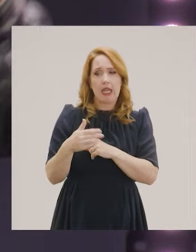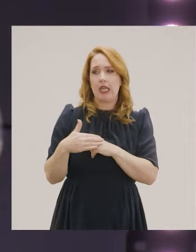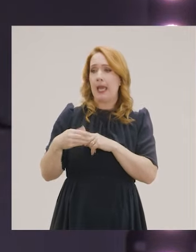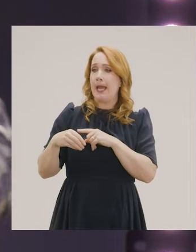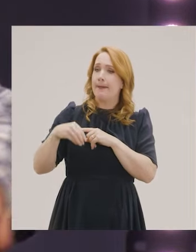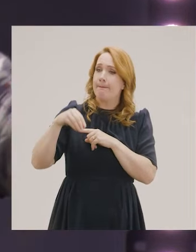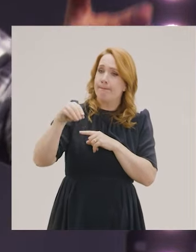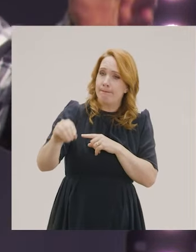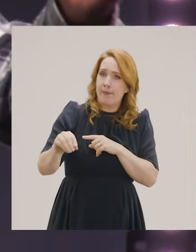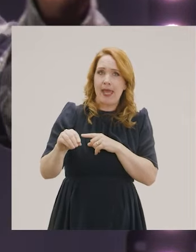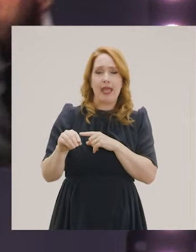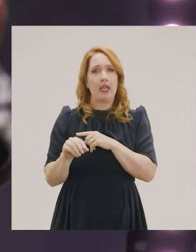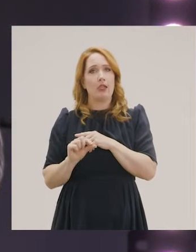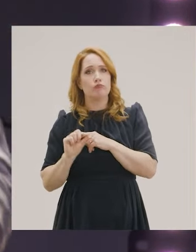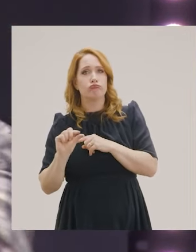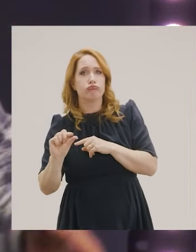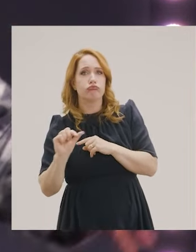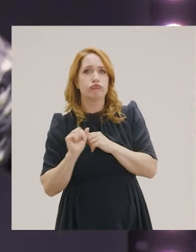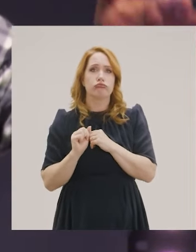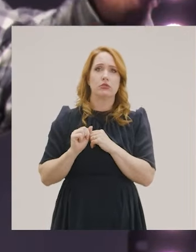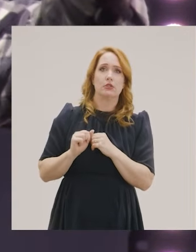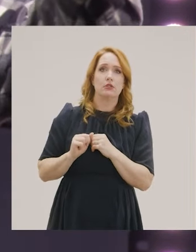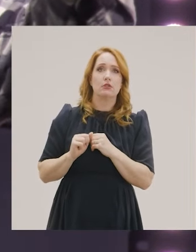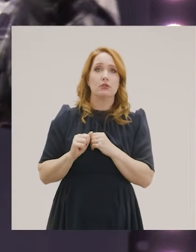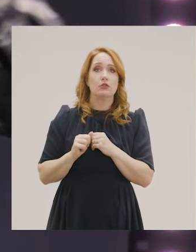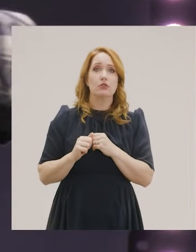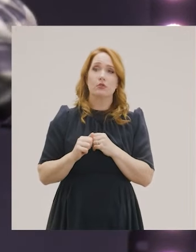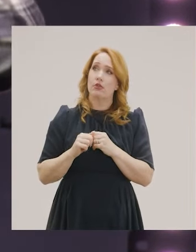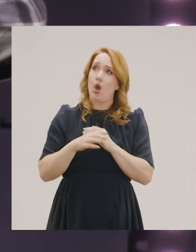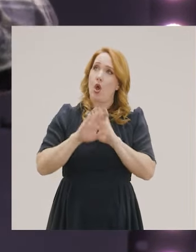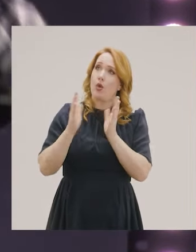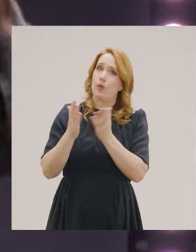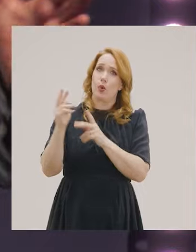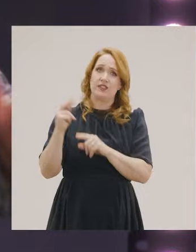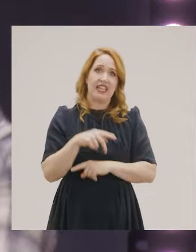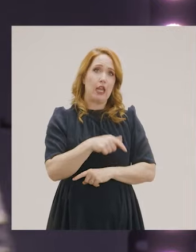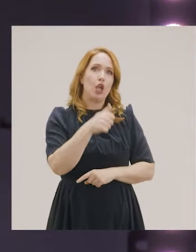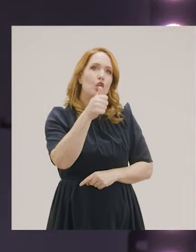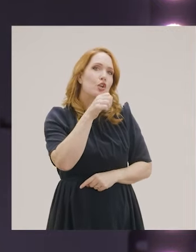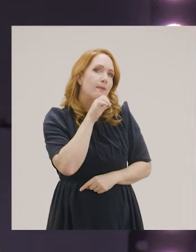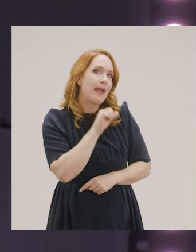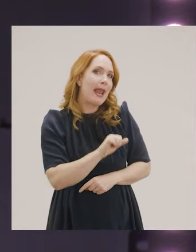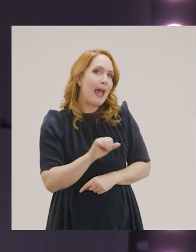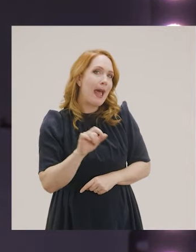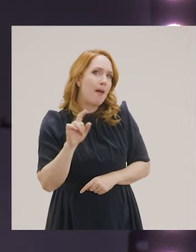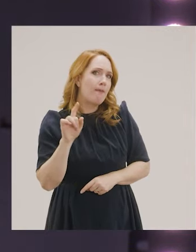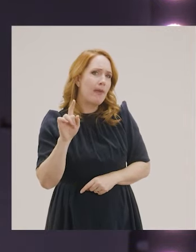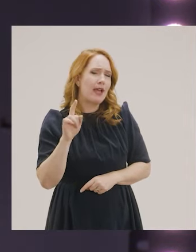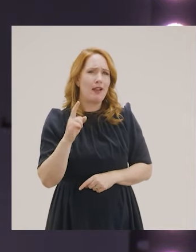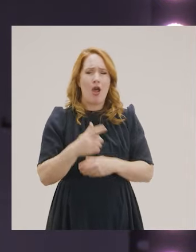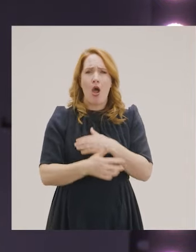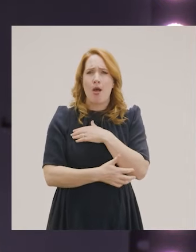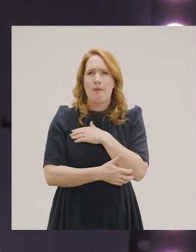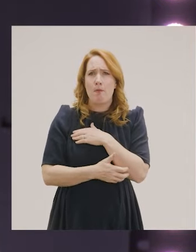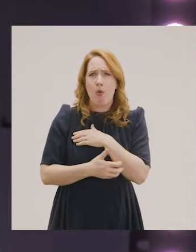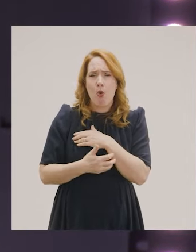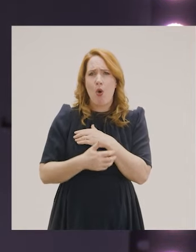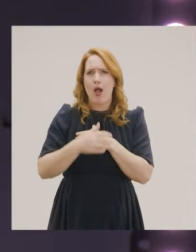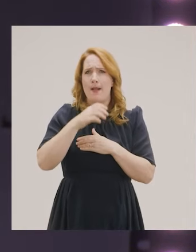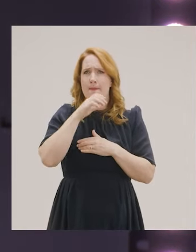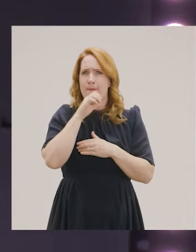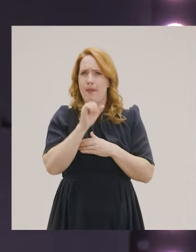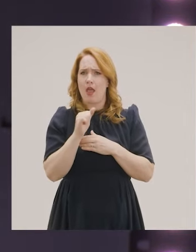the synagogue each week. He probably pays his tithe. He probably, in the world's eyes, he was probably a good man. But he